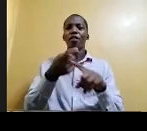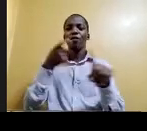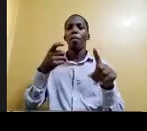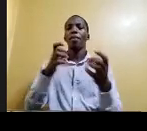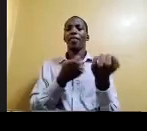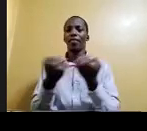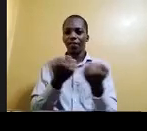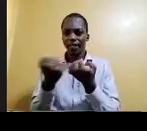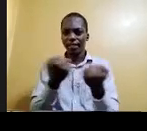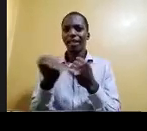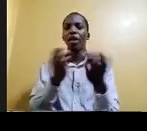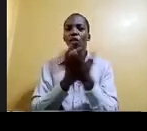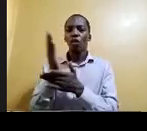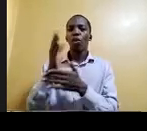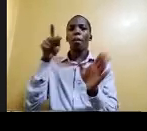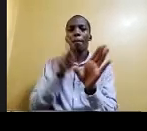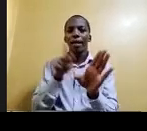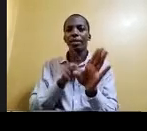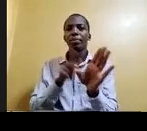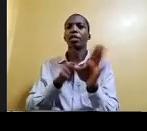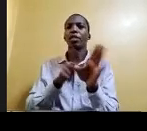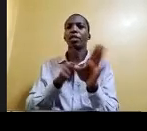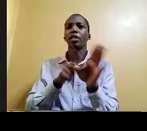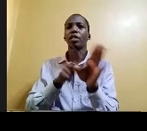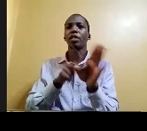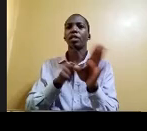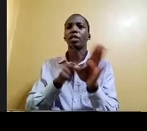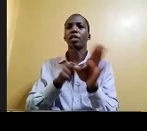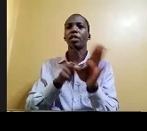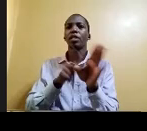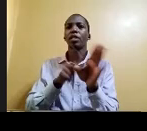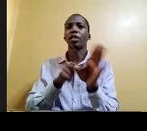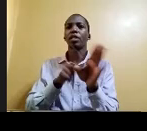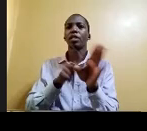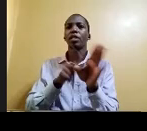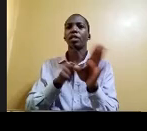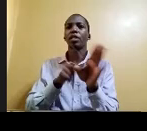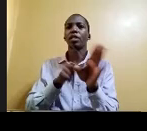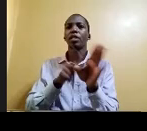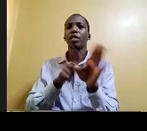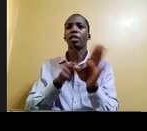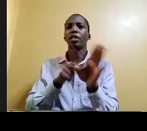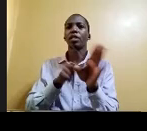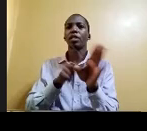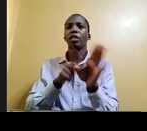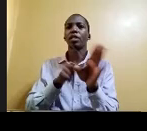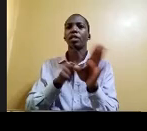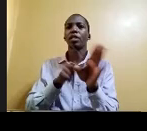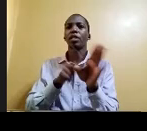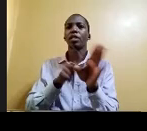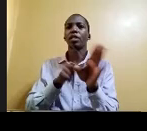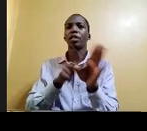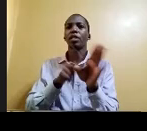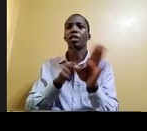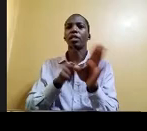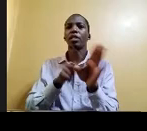the participation of the world economy. So this type of event is really at the basis of what we tried to do. As it has been said, the European Union